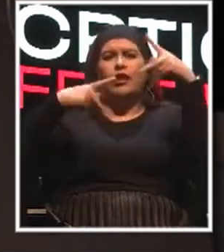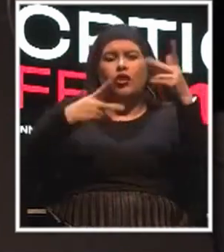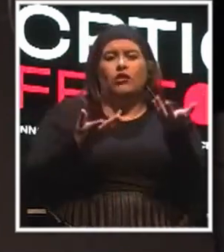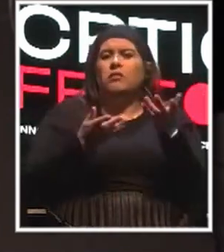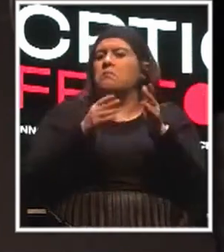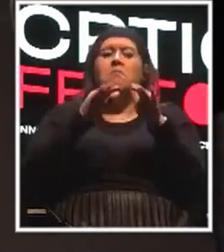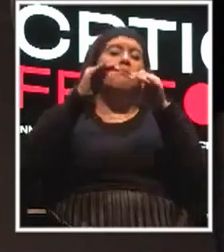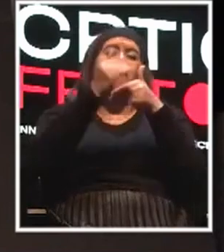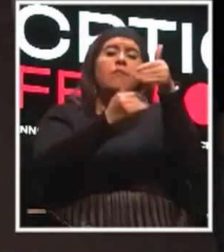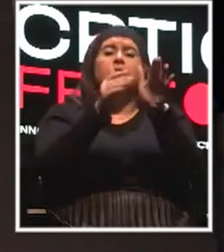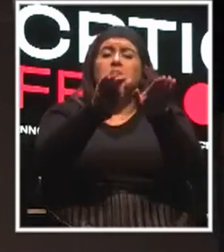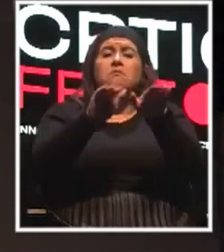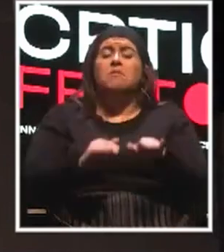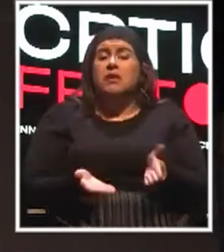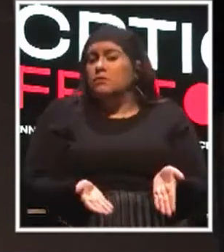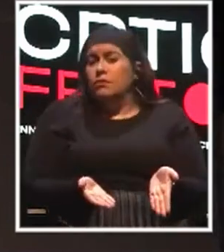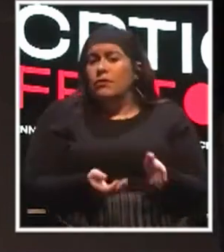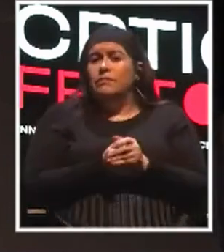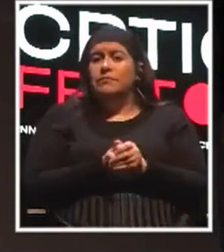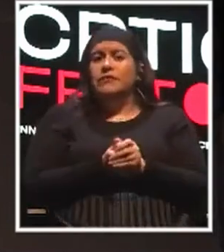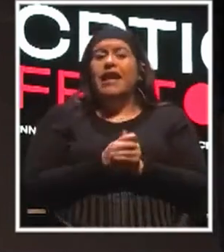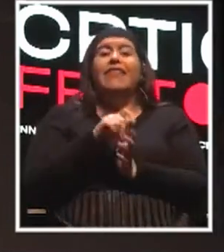though, because